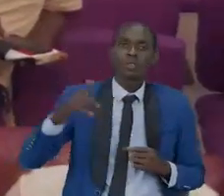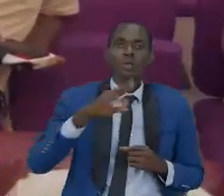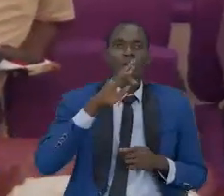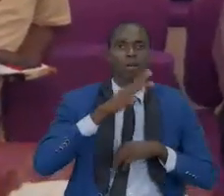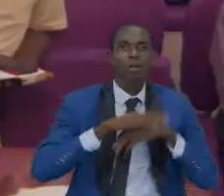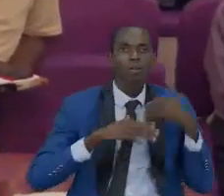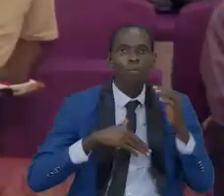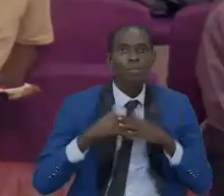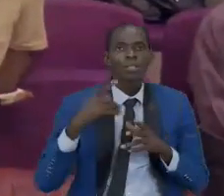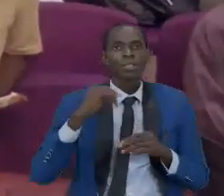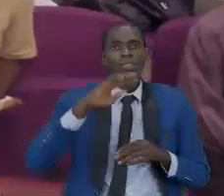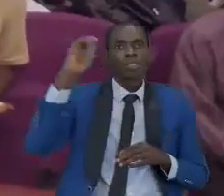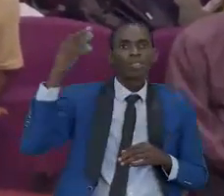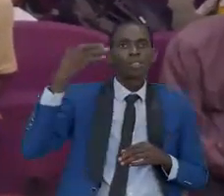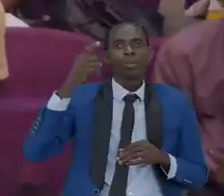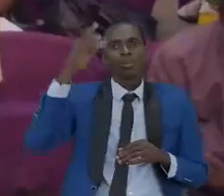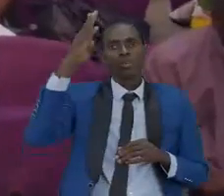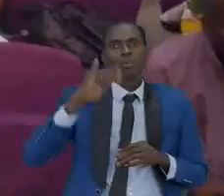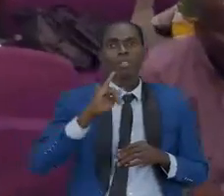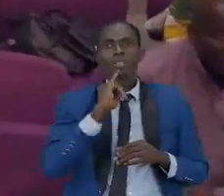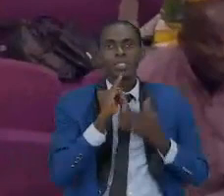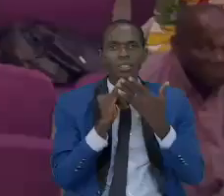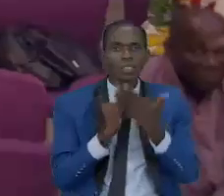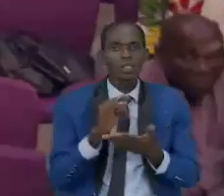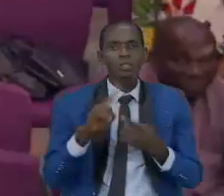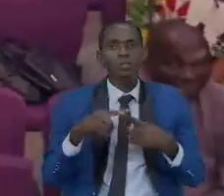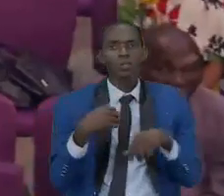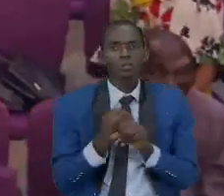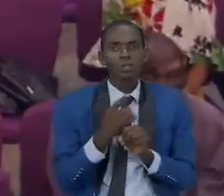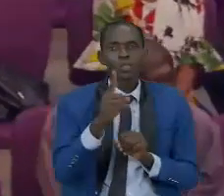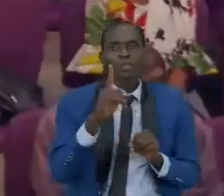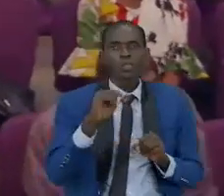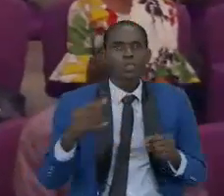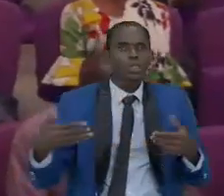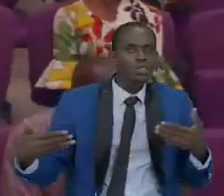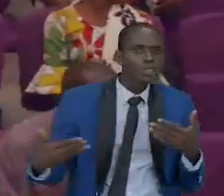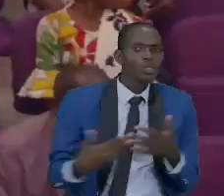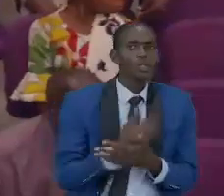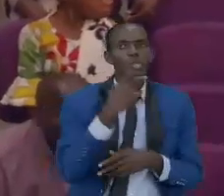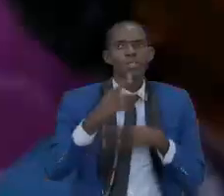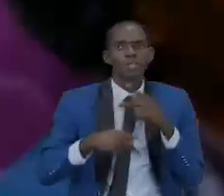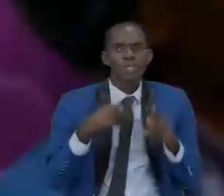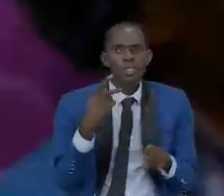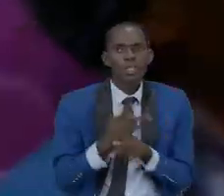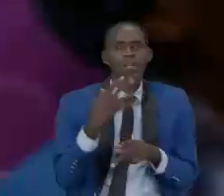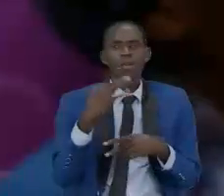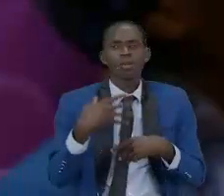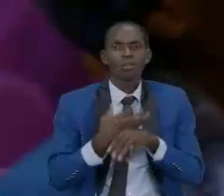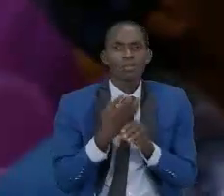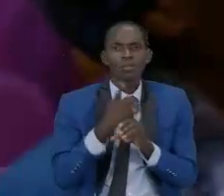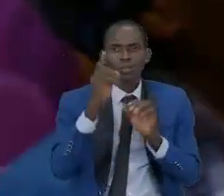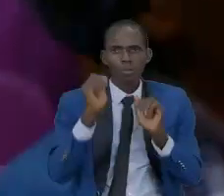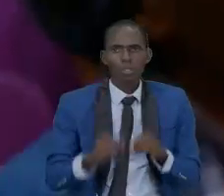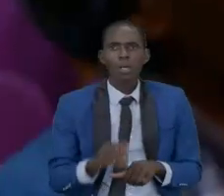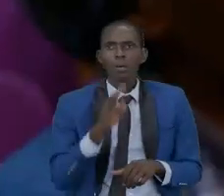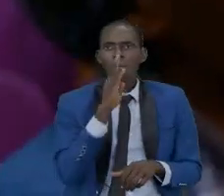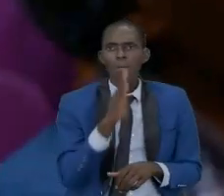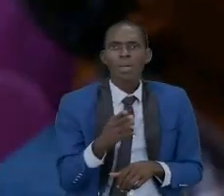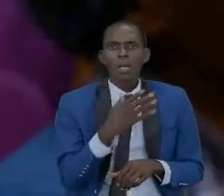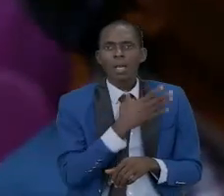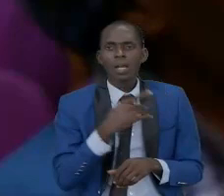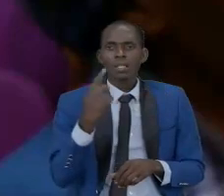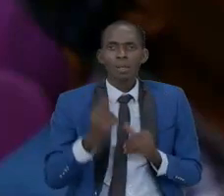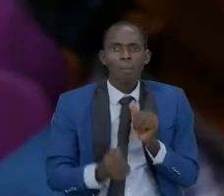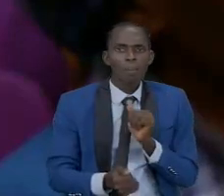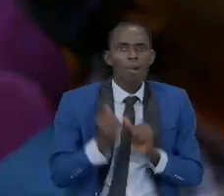grace of God is available to make you the newest kind of creature you can be and the